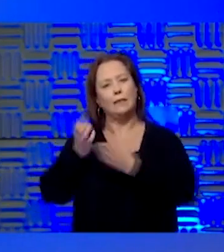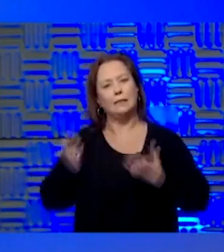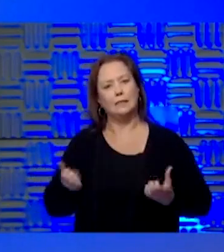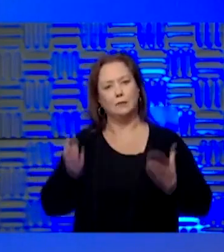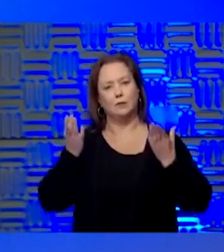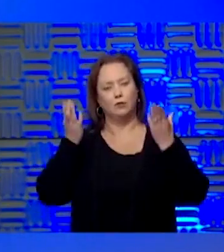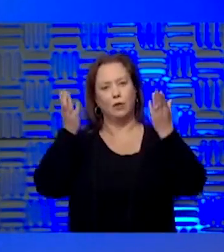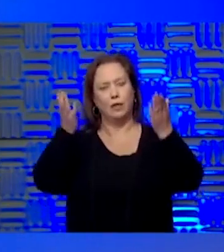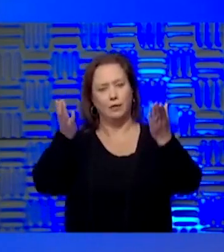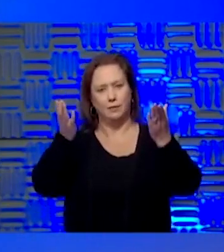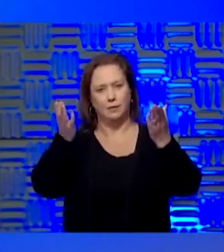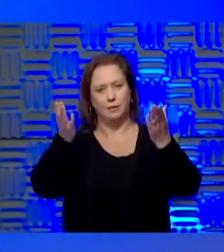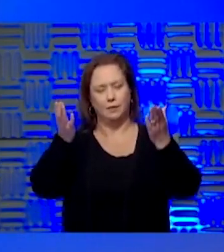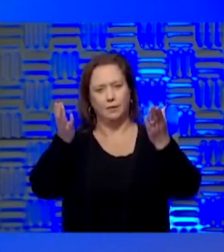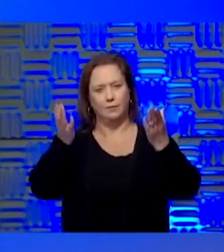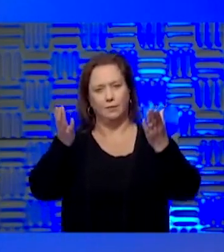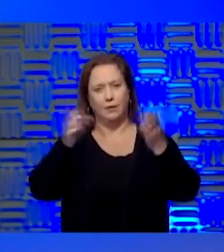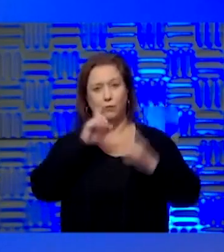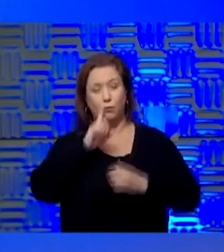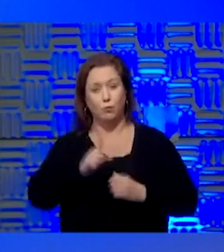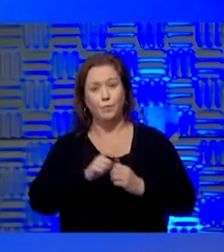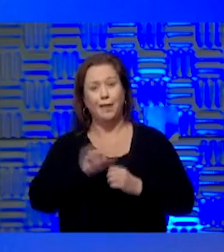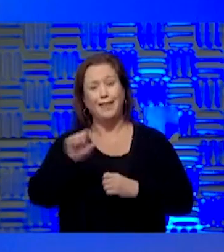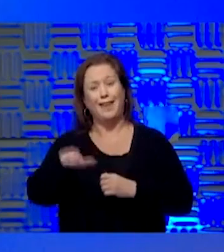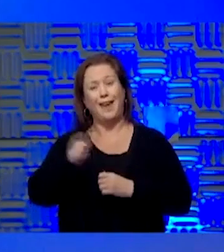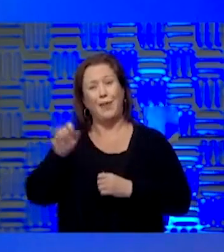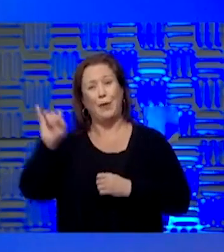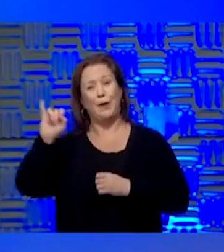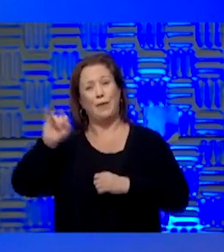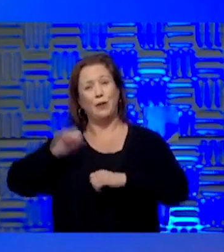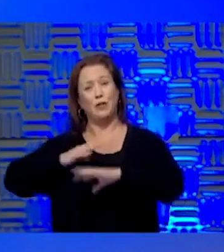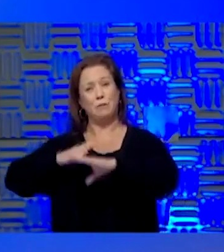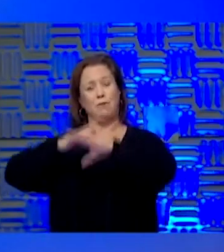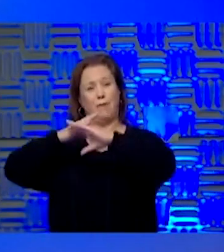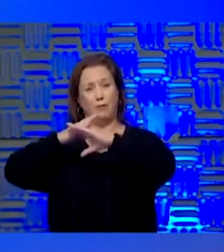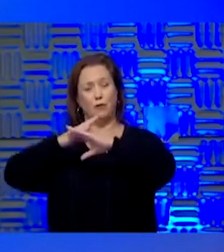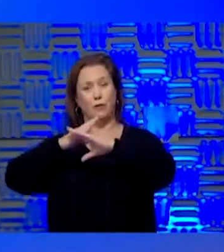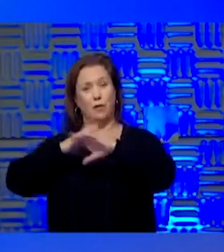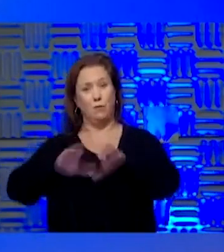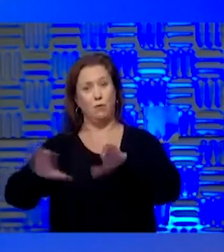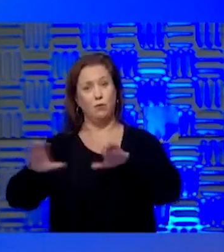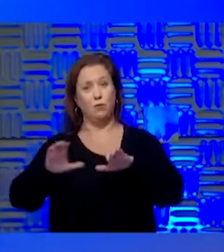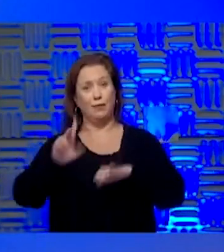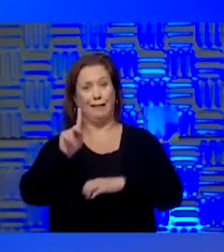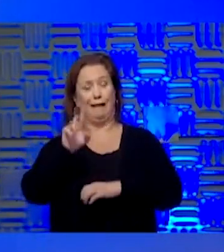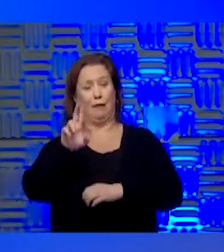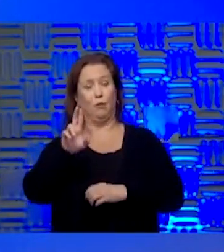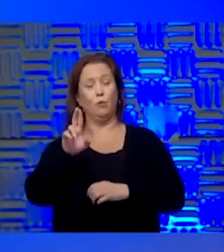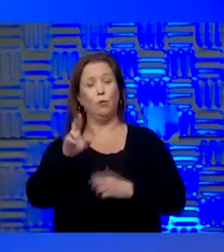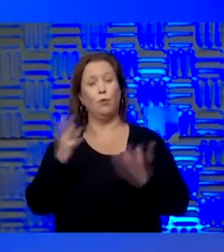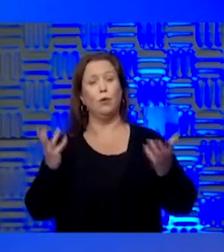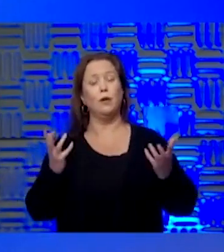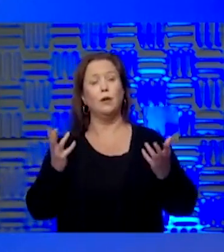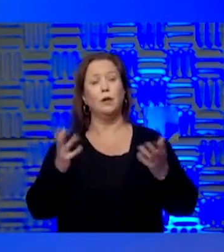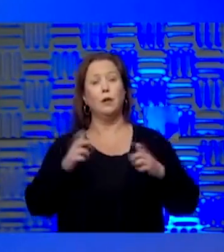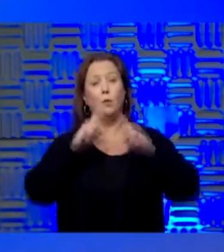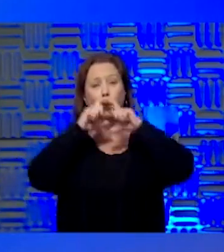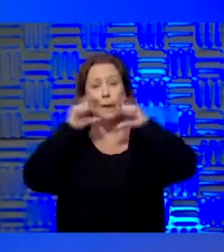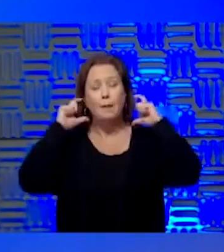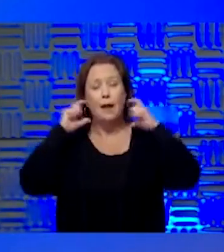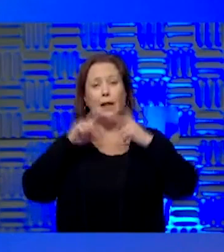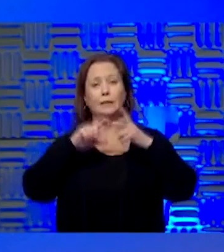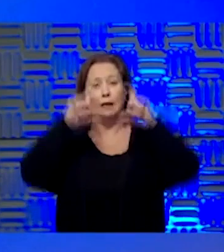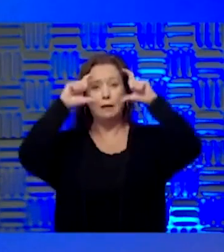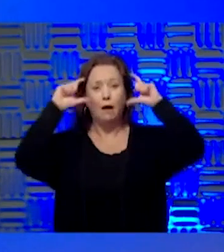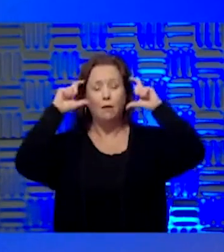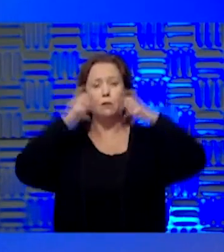is, but the other main infection prevention measures that we're taking into consideration with the masks, with the goggles,